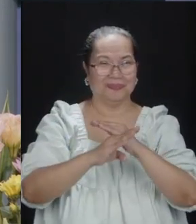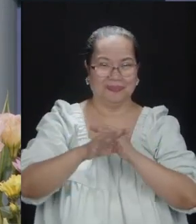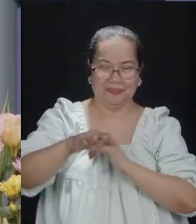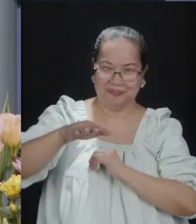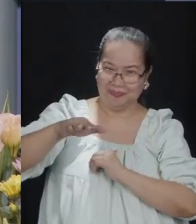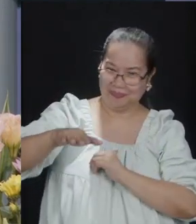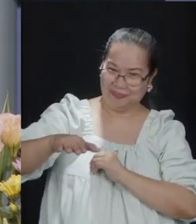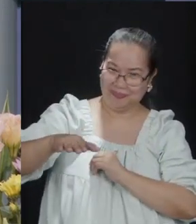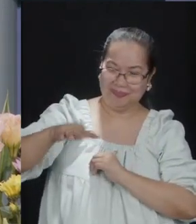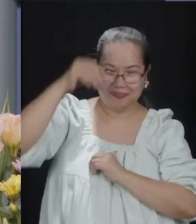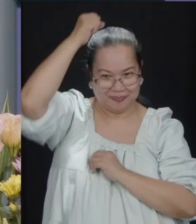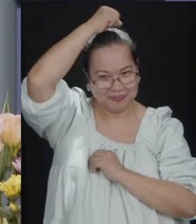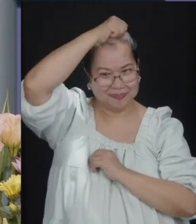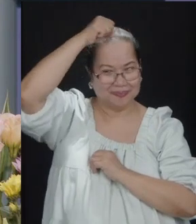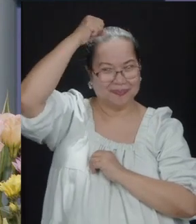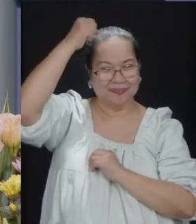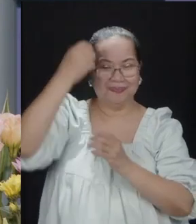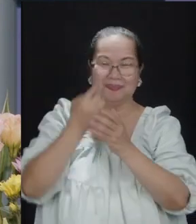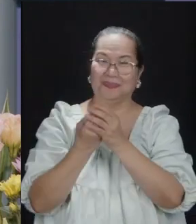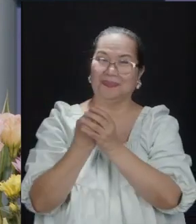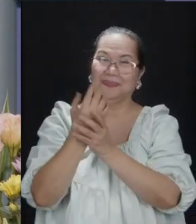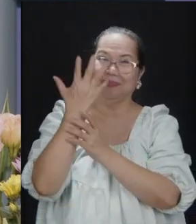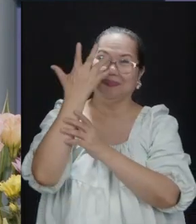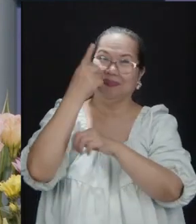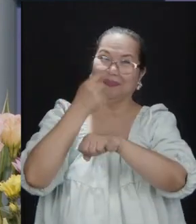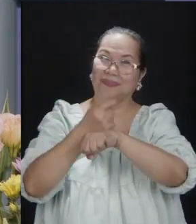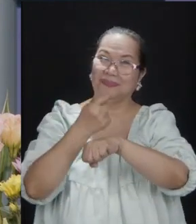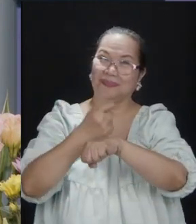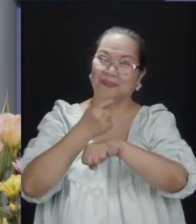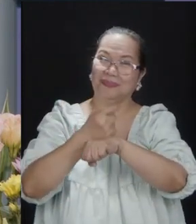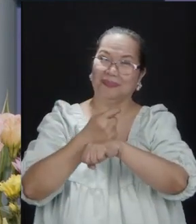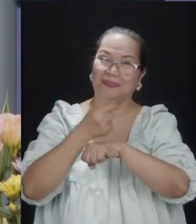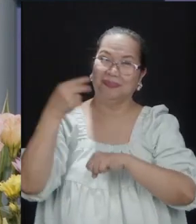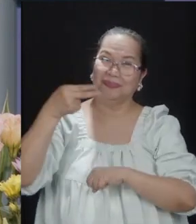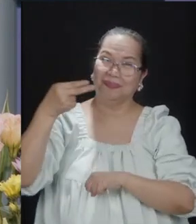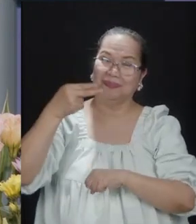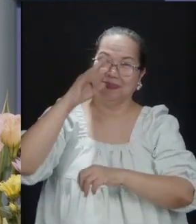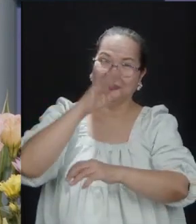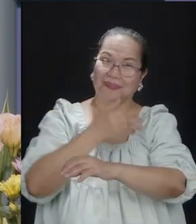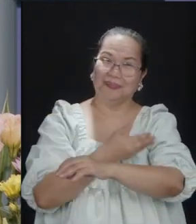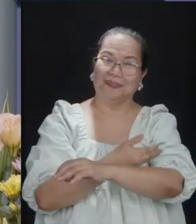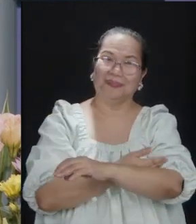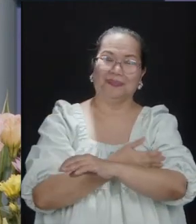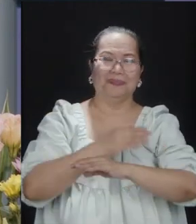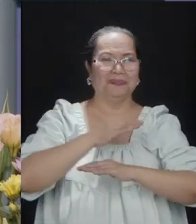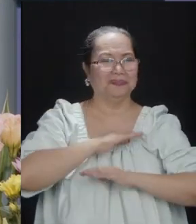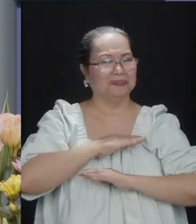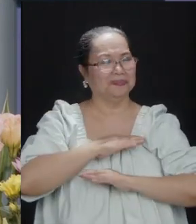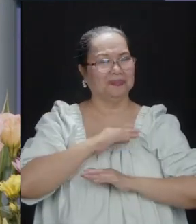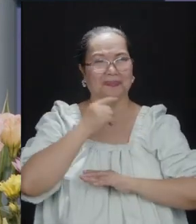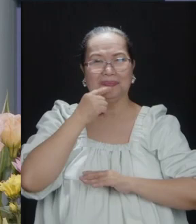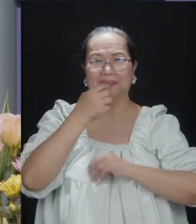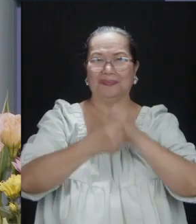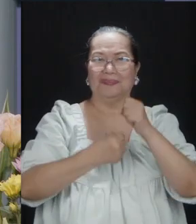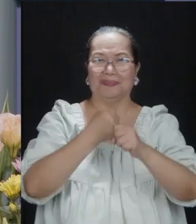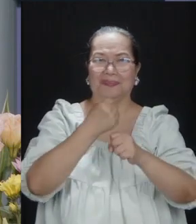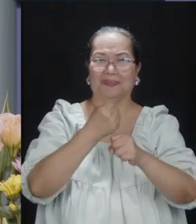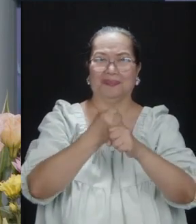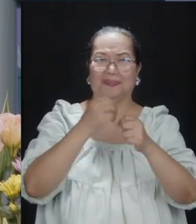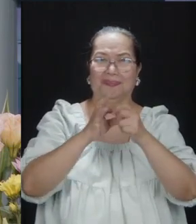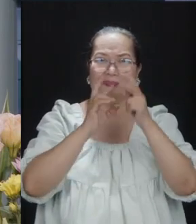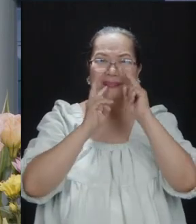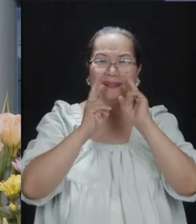boy. He was raised in the temple. Hannah loved her son and was content with at least the yearly visits